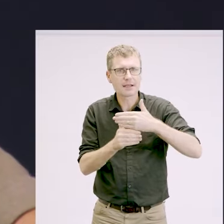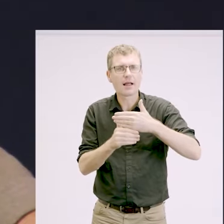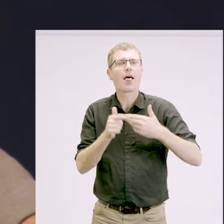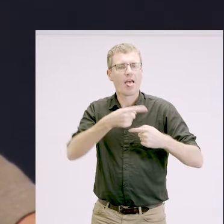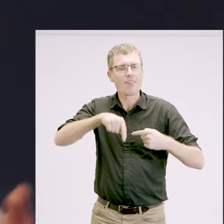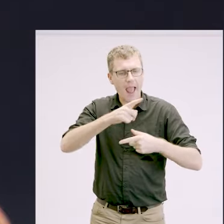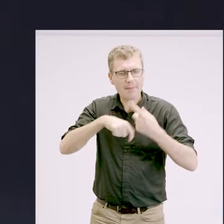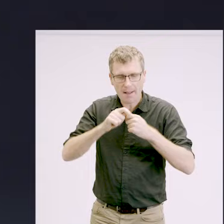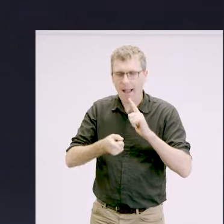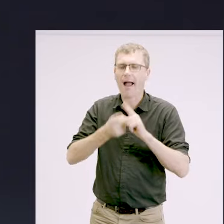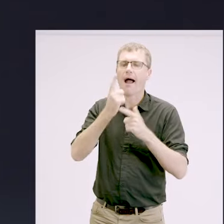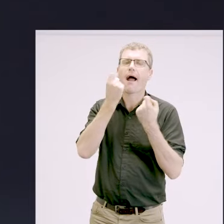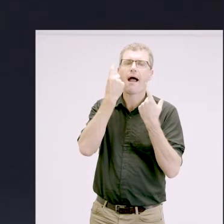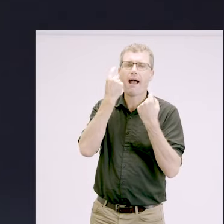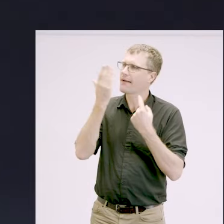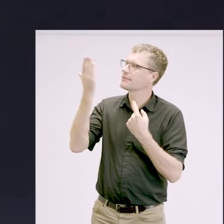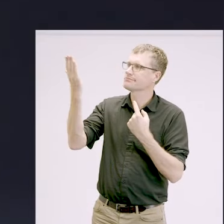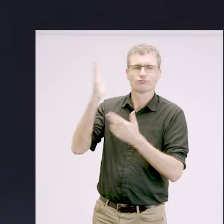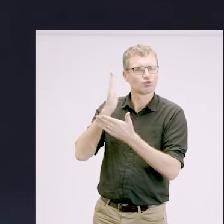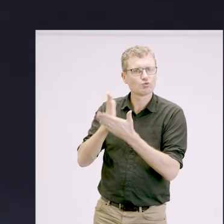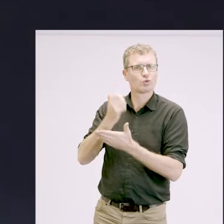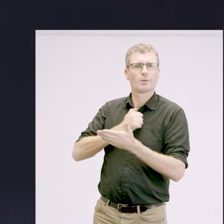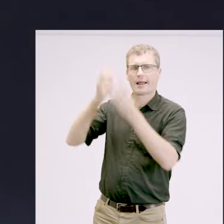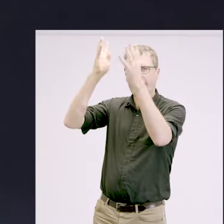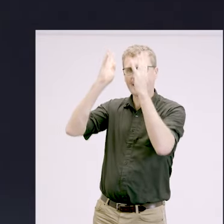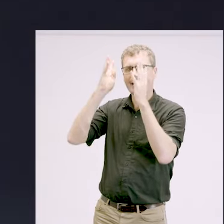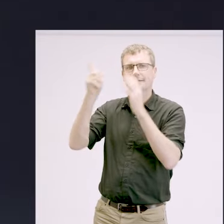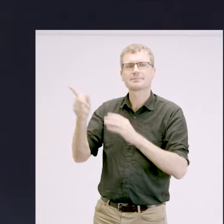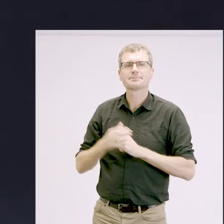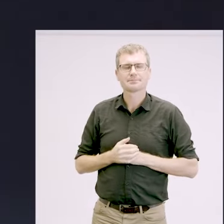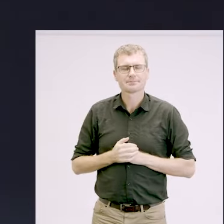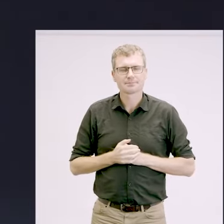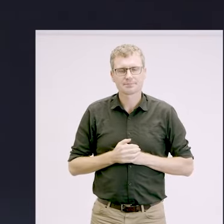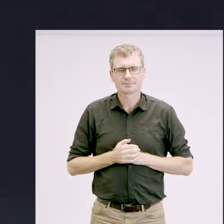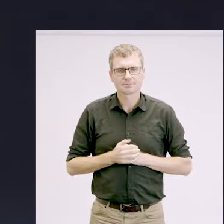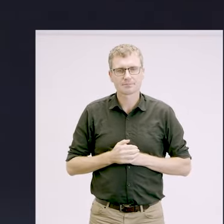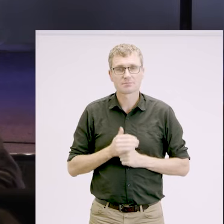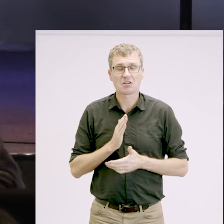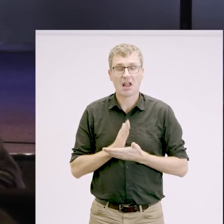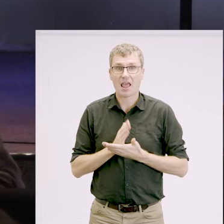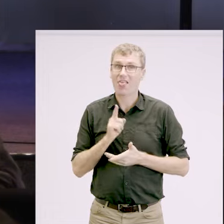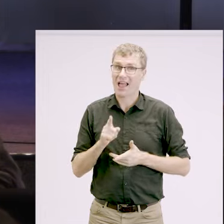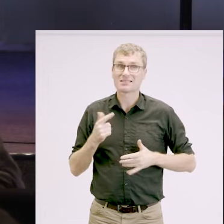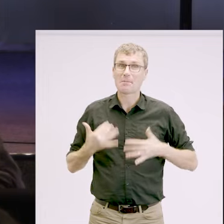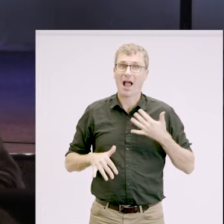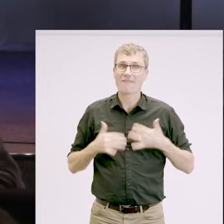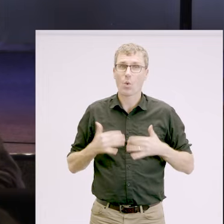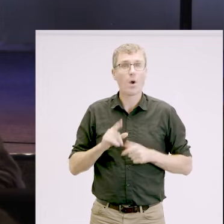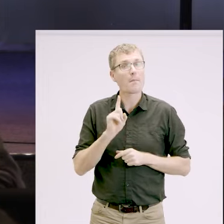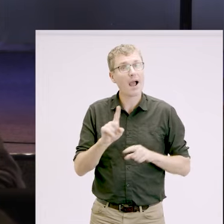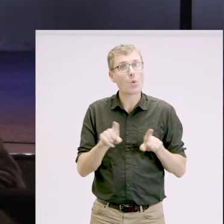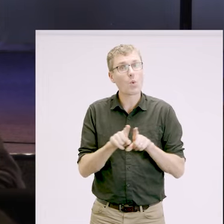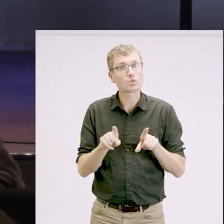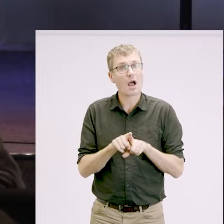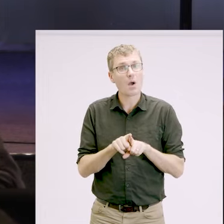it takes for them to truly know him as the true king. It's a painful thought, but it's actually, in my view, a very gracious